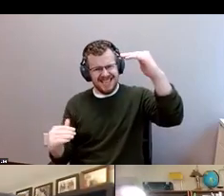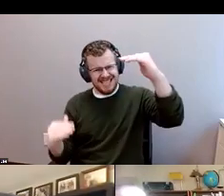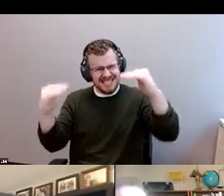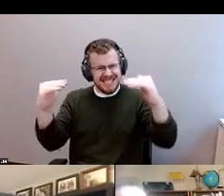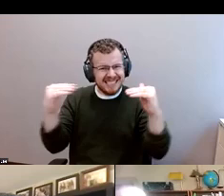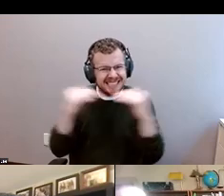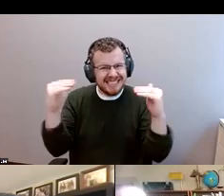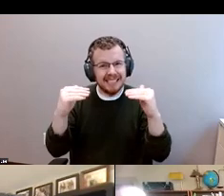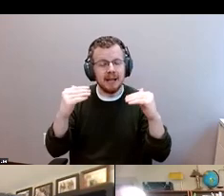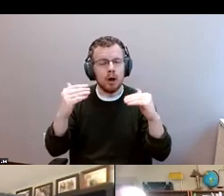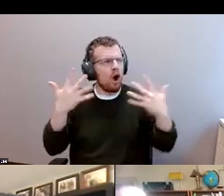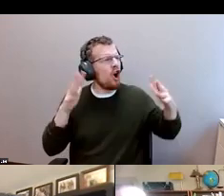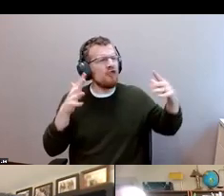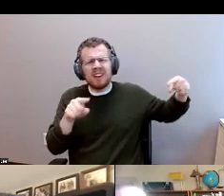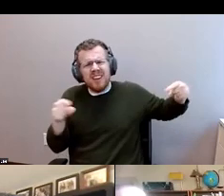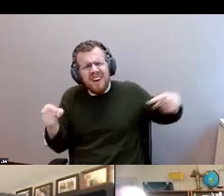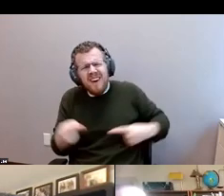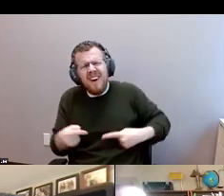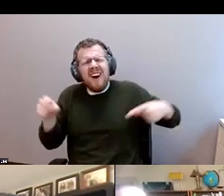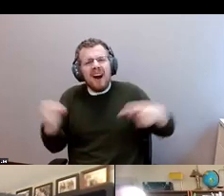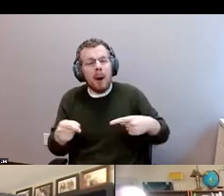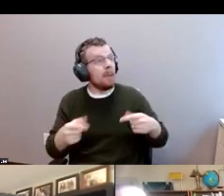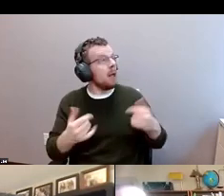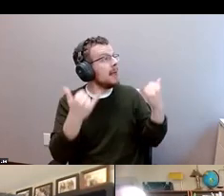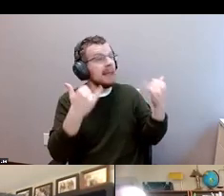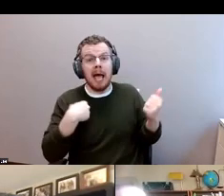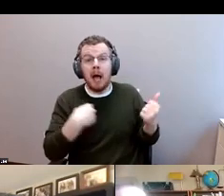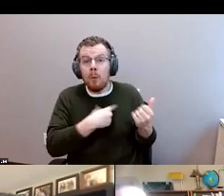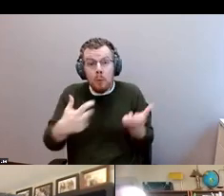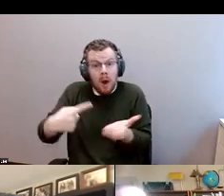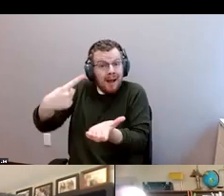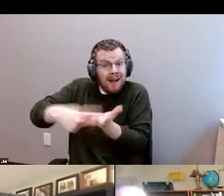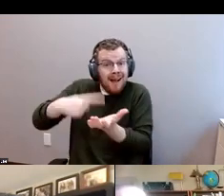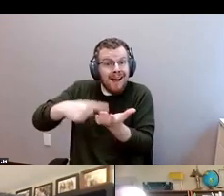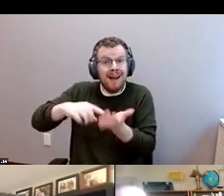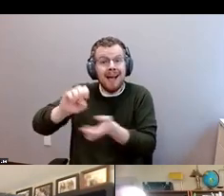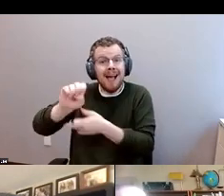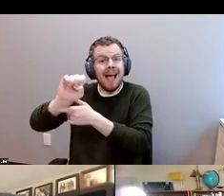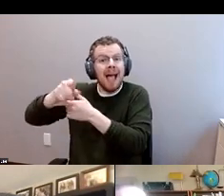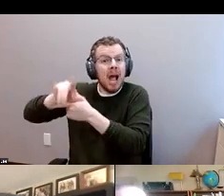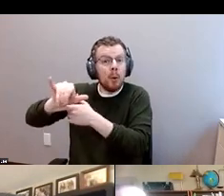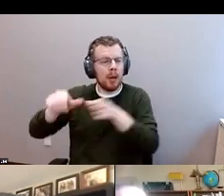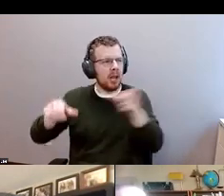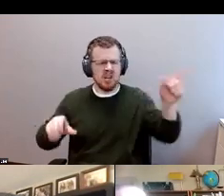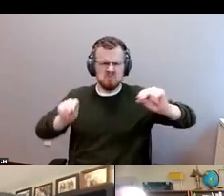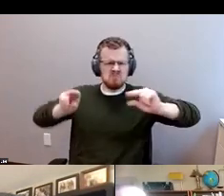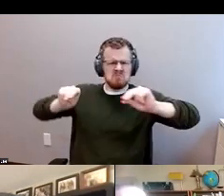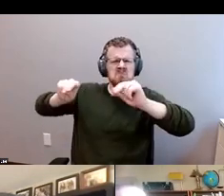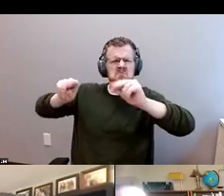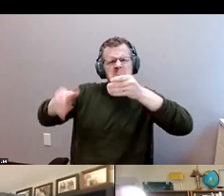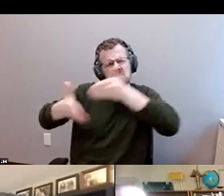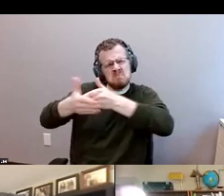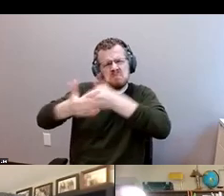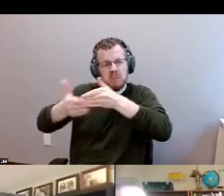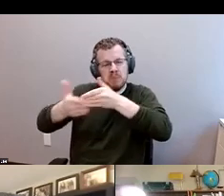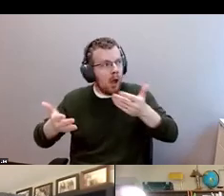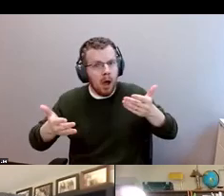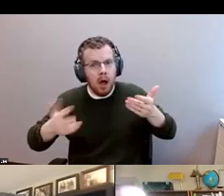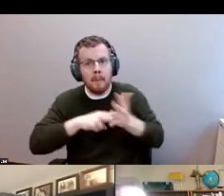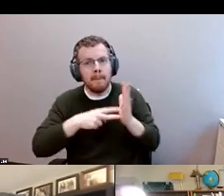And this assault on even talking about equity is saying that we are no longer going to pursue an